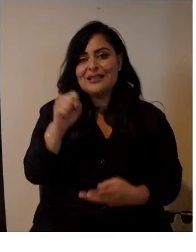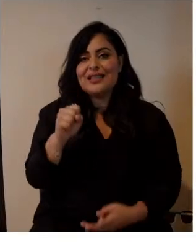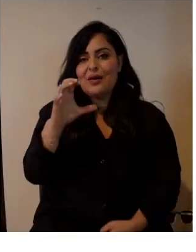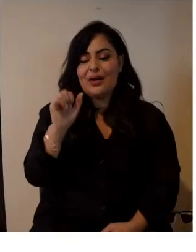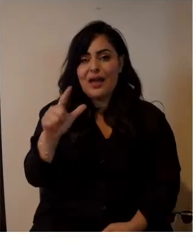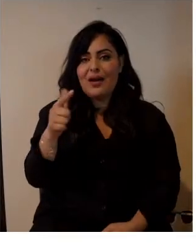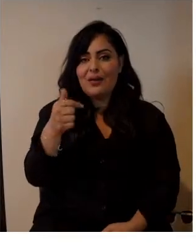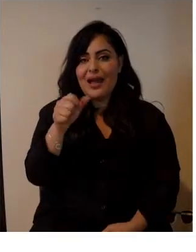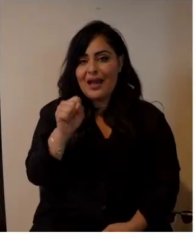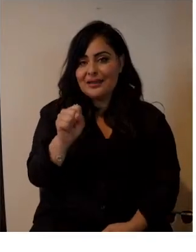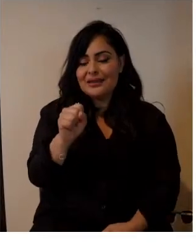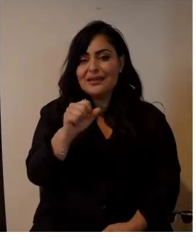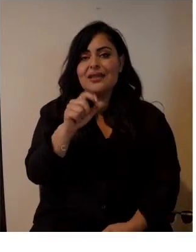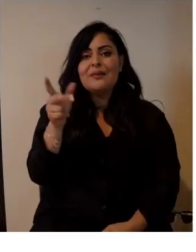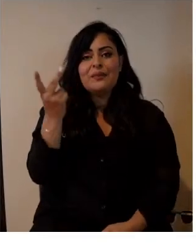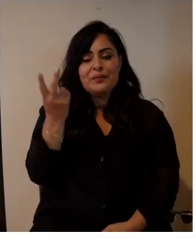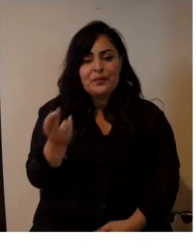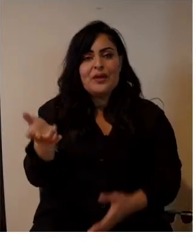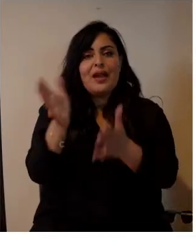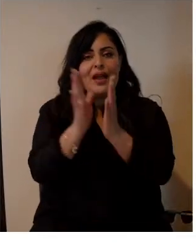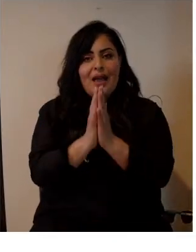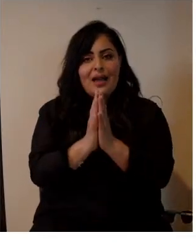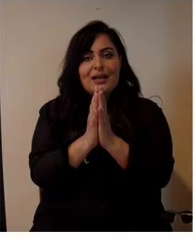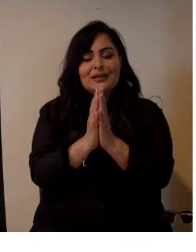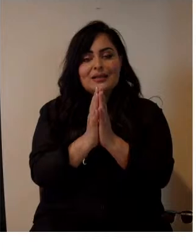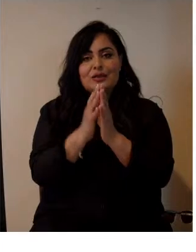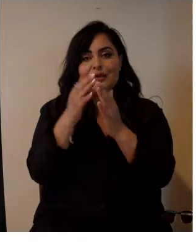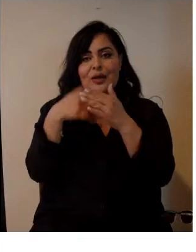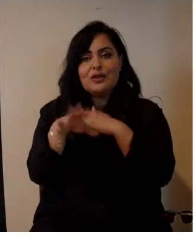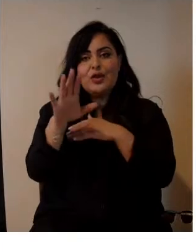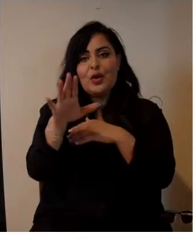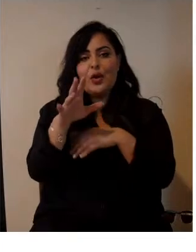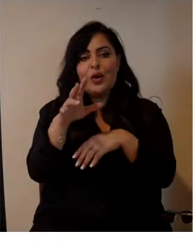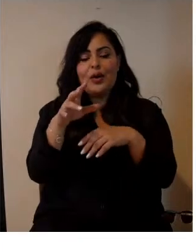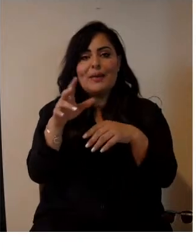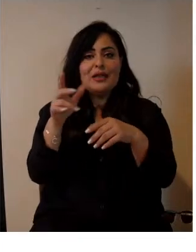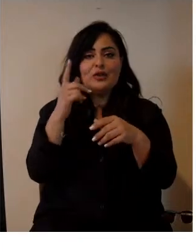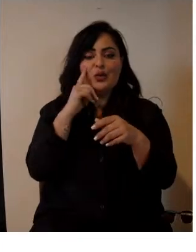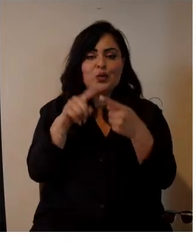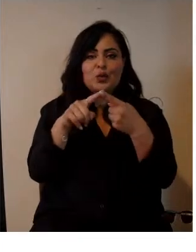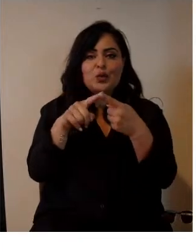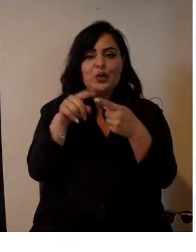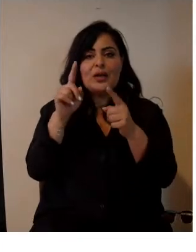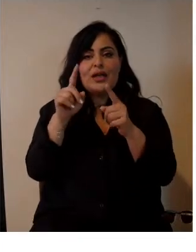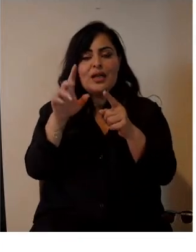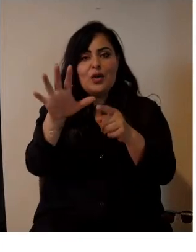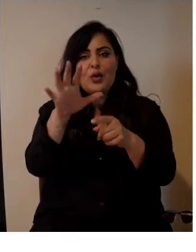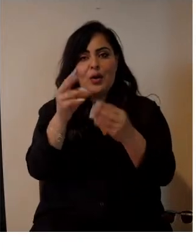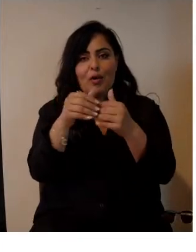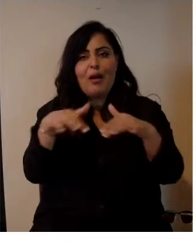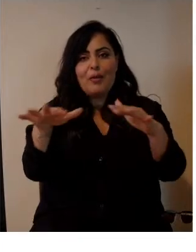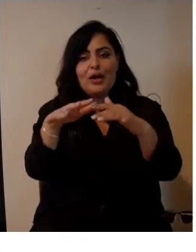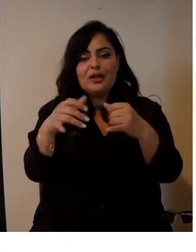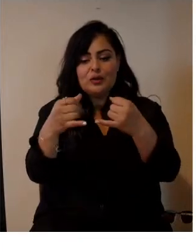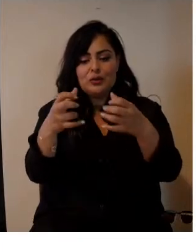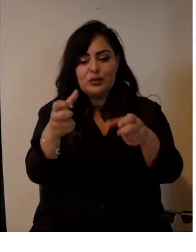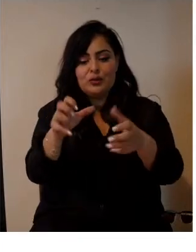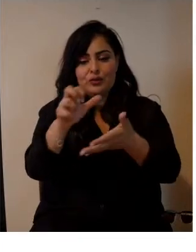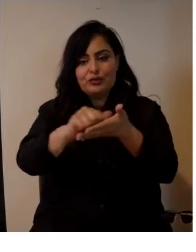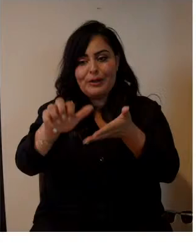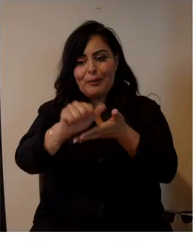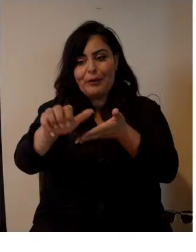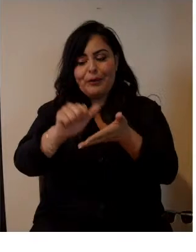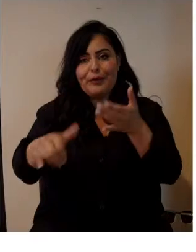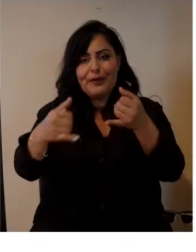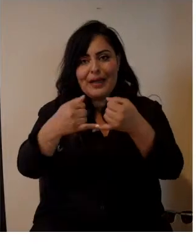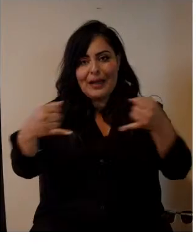Gas. They have asked for and gained permission to your properties to cut off, to take hazardous lines from the ground, and also to